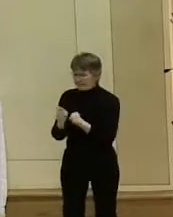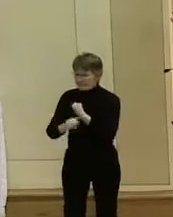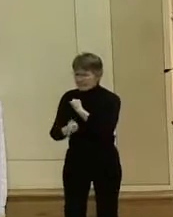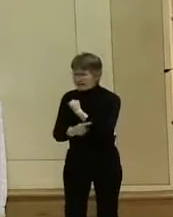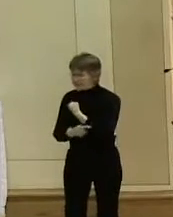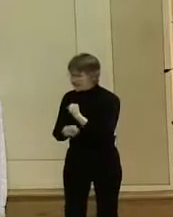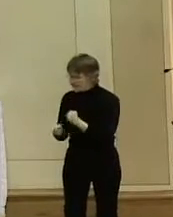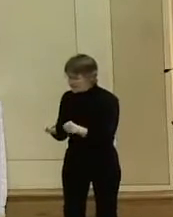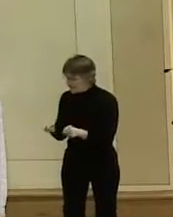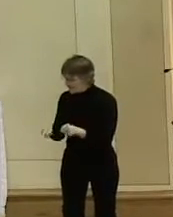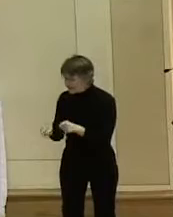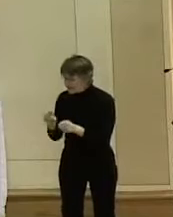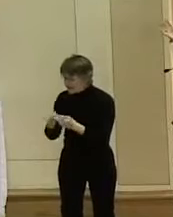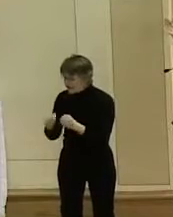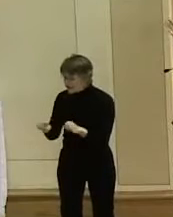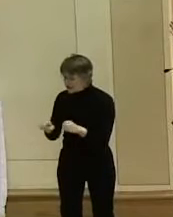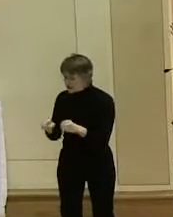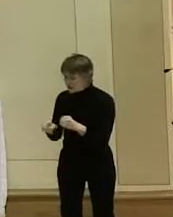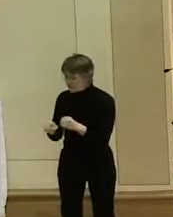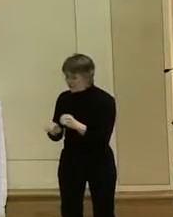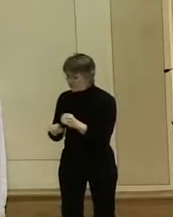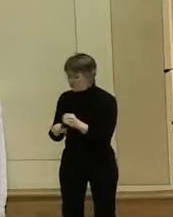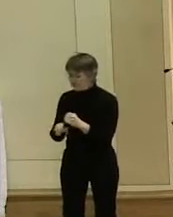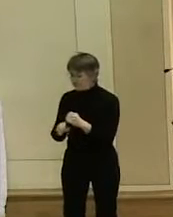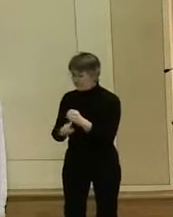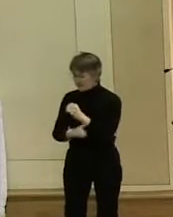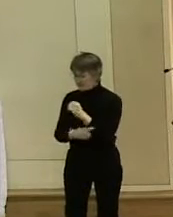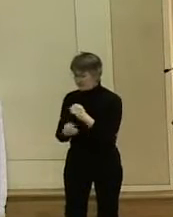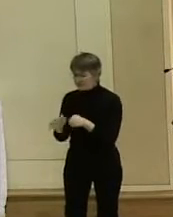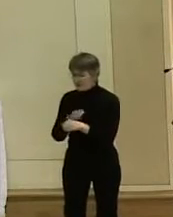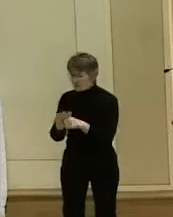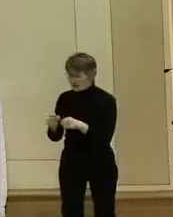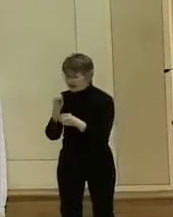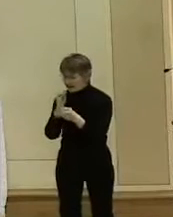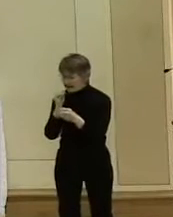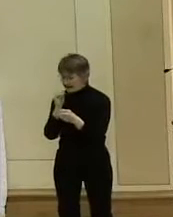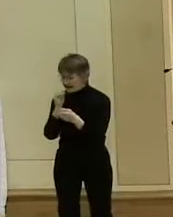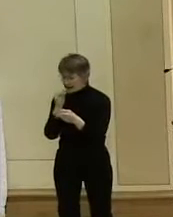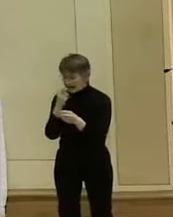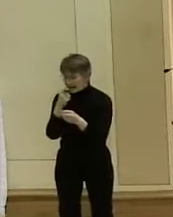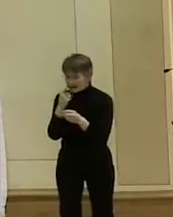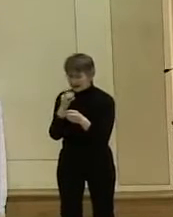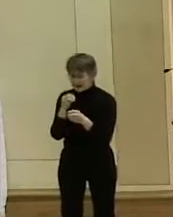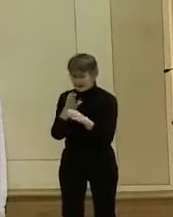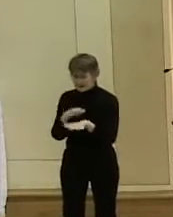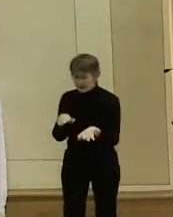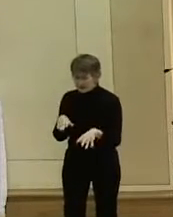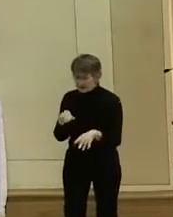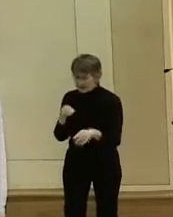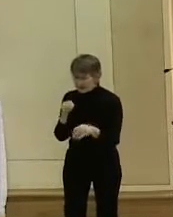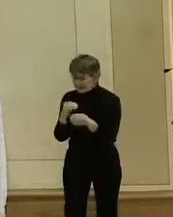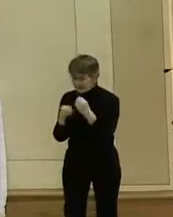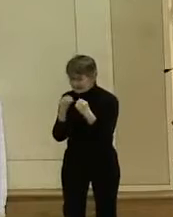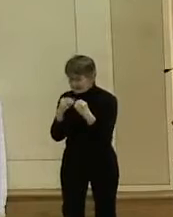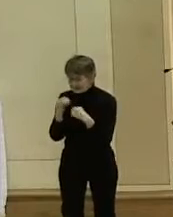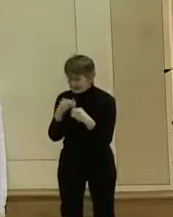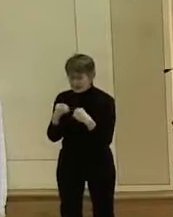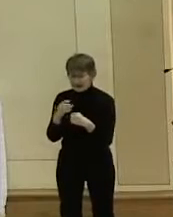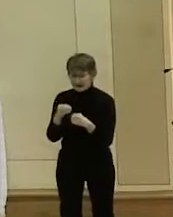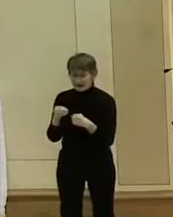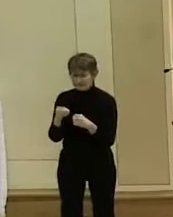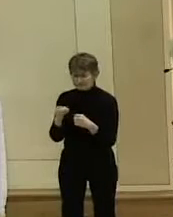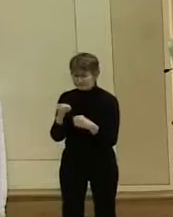bunny is all eaten up, all of their candy that they didn't want is still laying in the basket, ready to be thrown away. Our